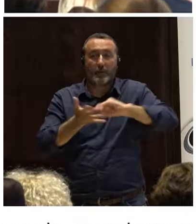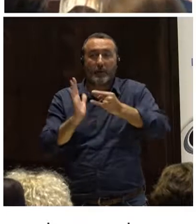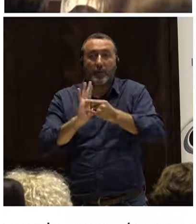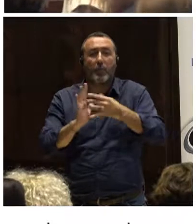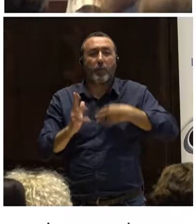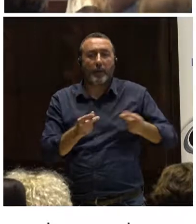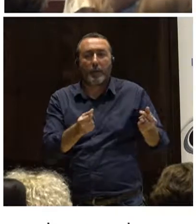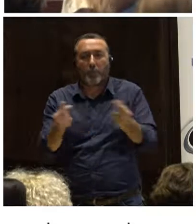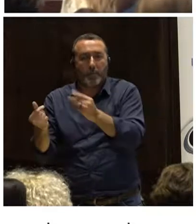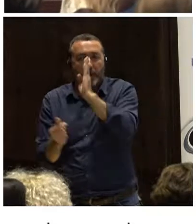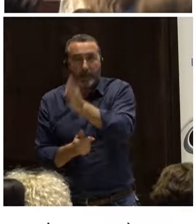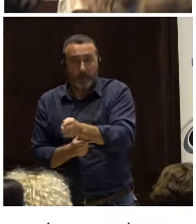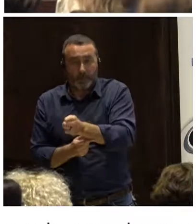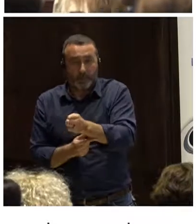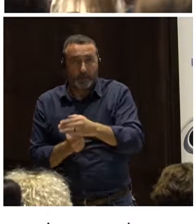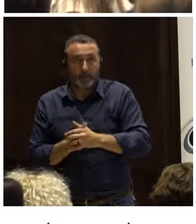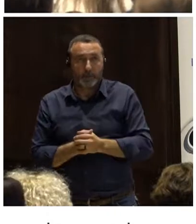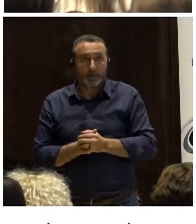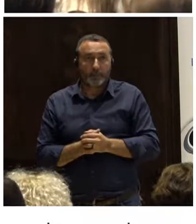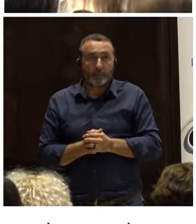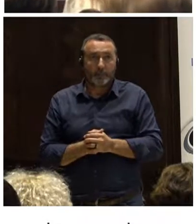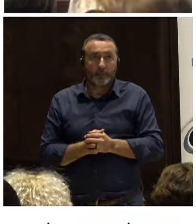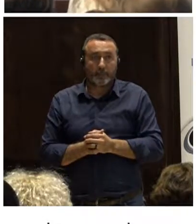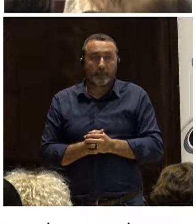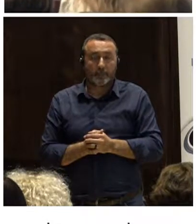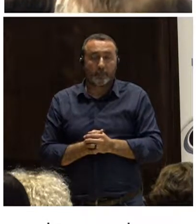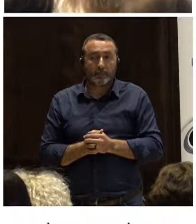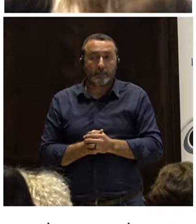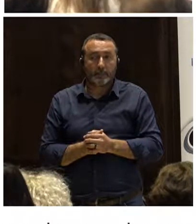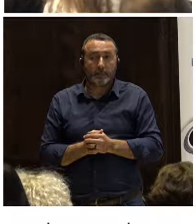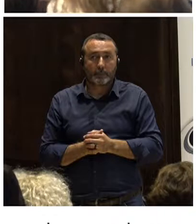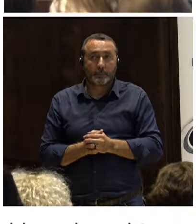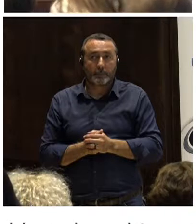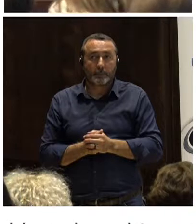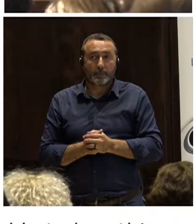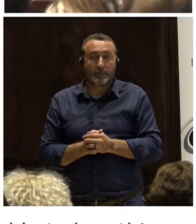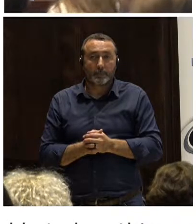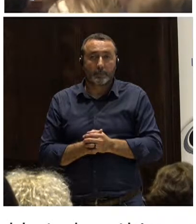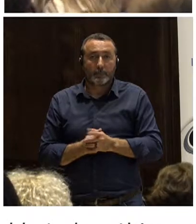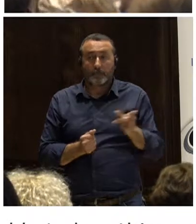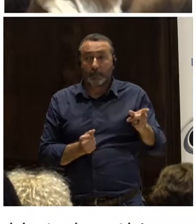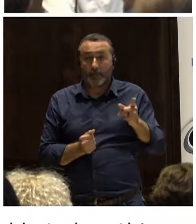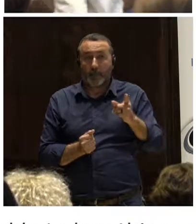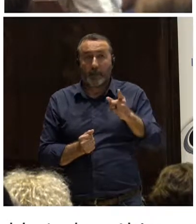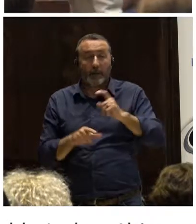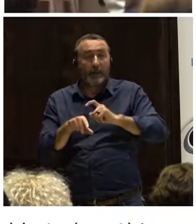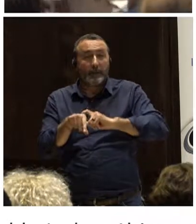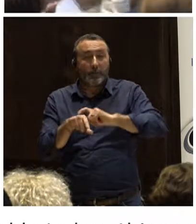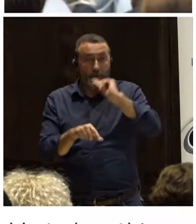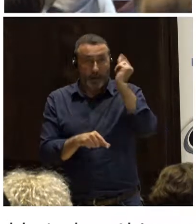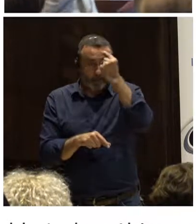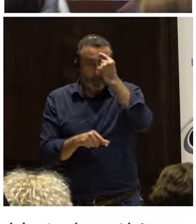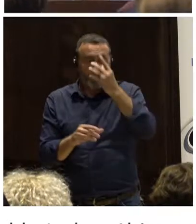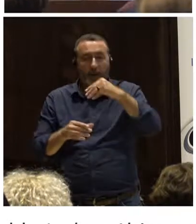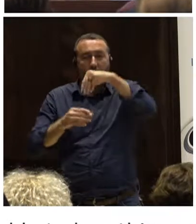use them at home. And then also in the long term, how can we research and develop technology to be